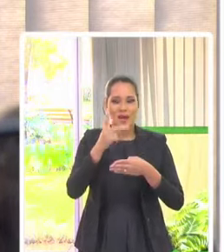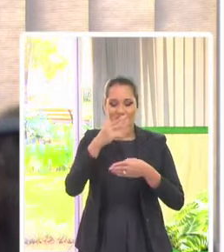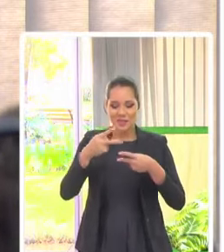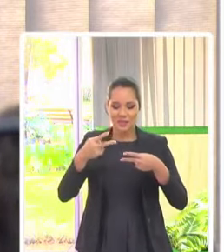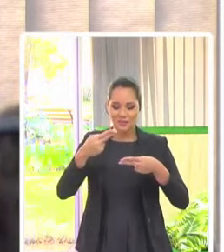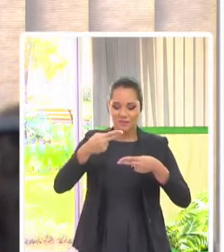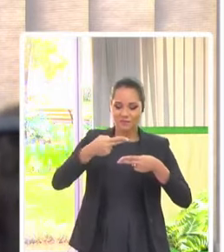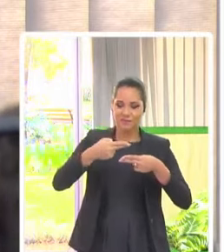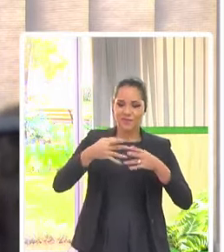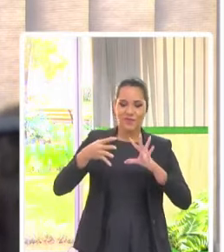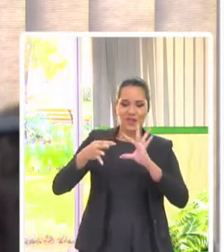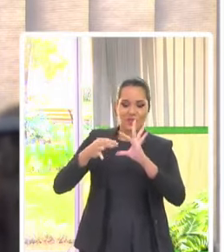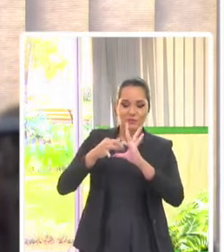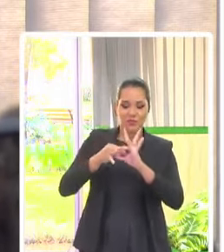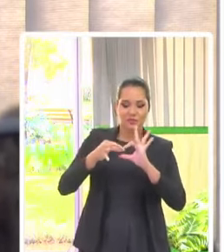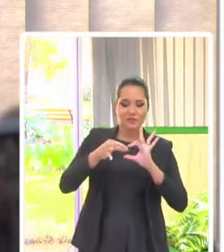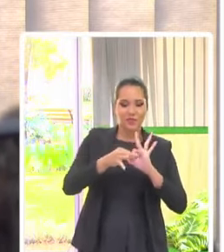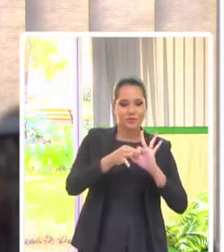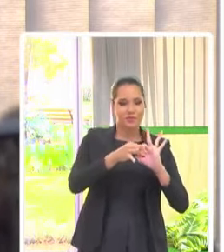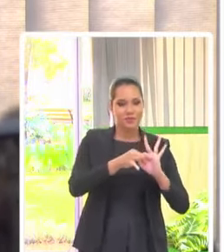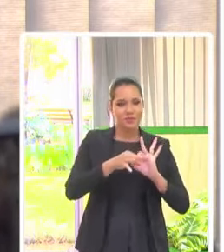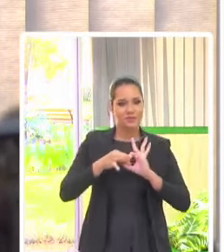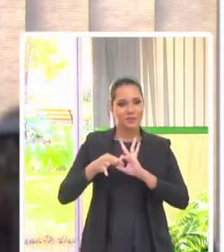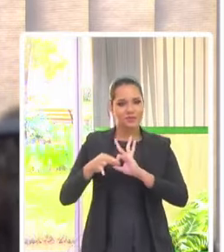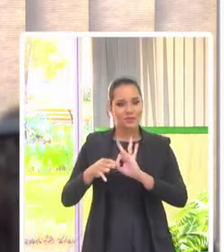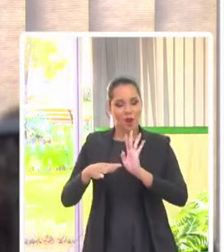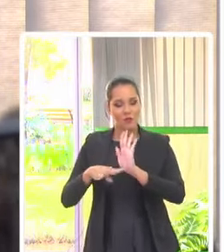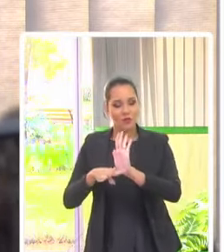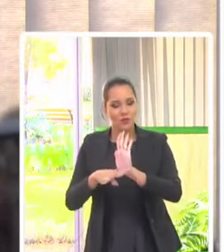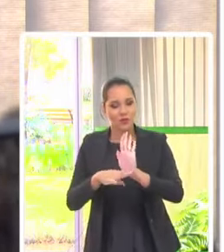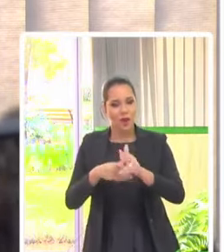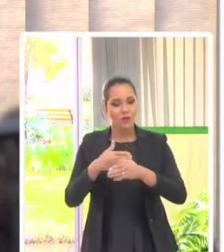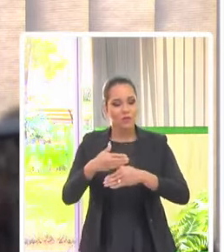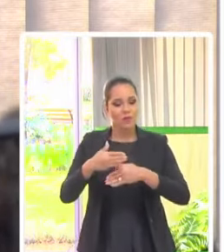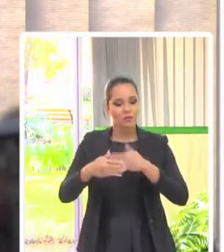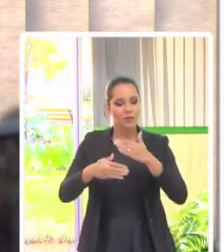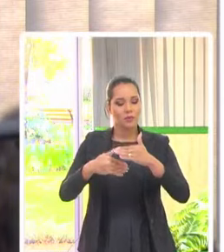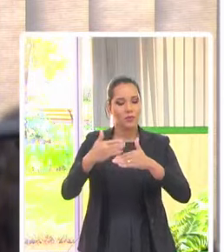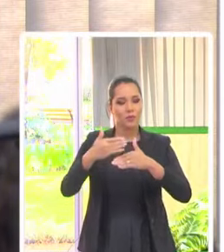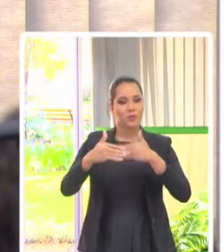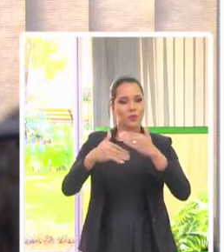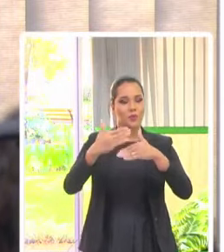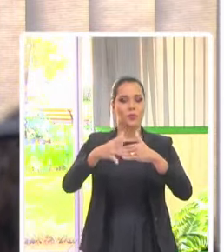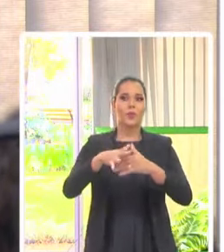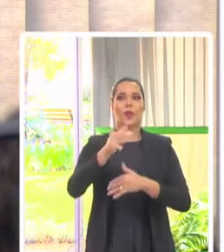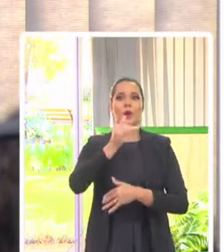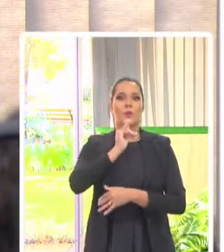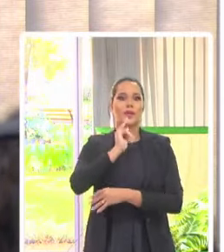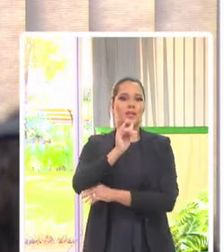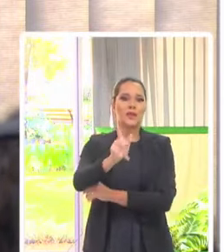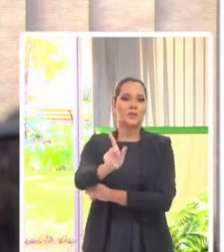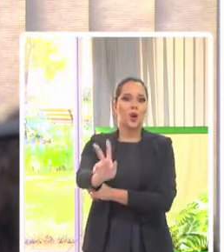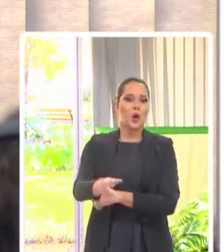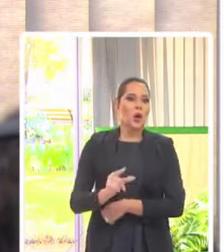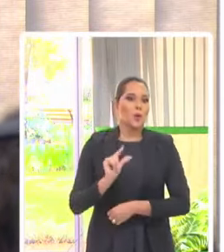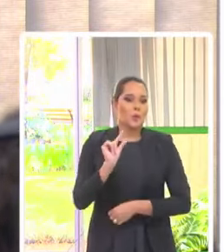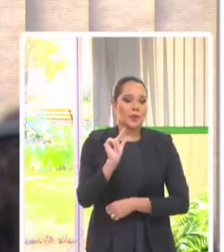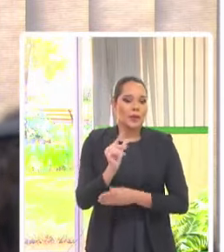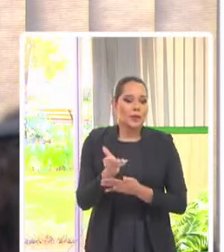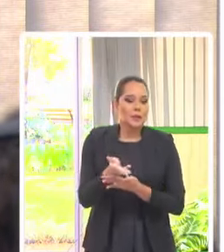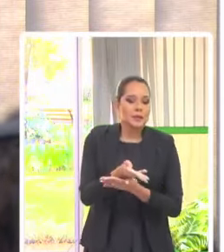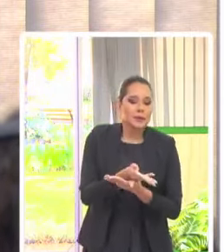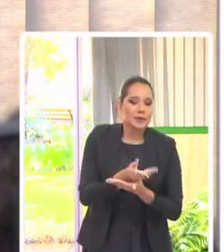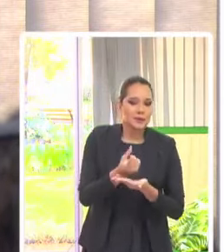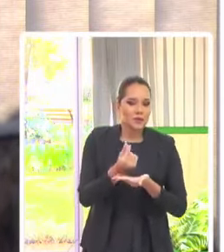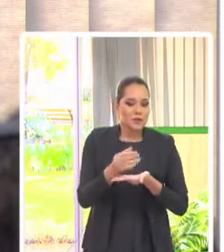things happen. It's not like a small payment transfer, identifying someone. So there